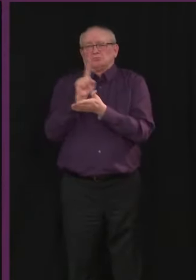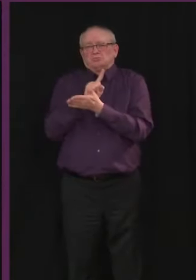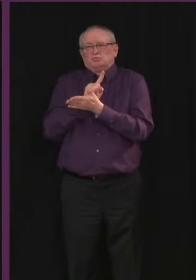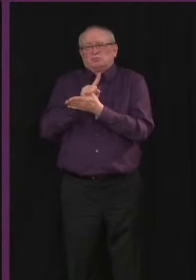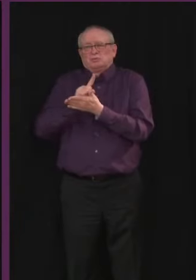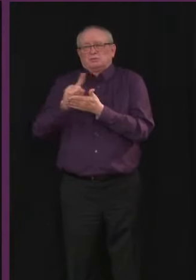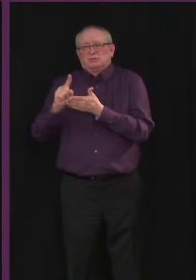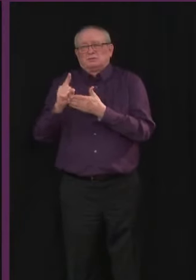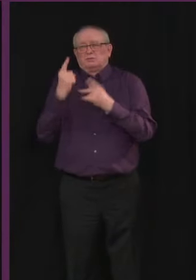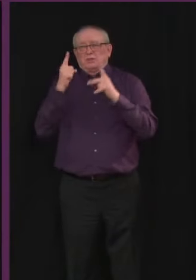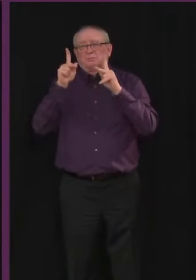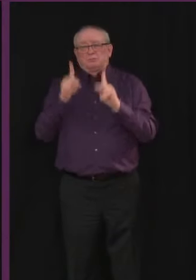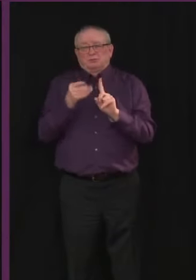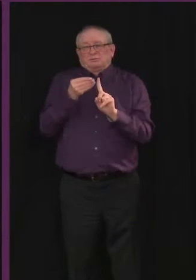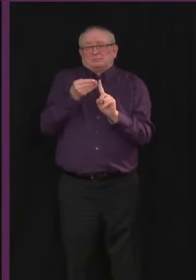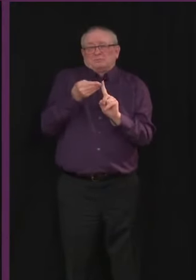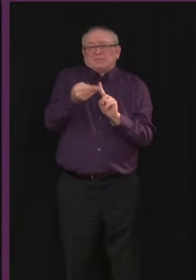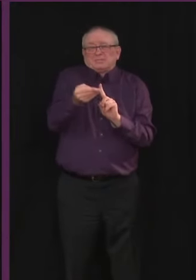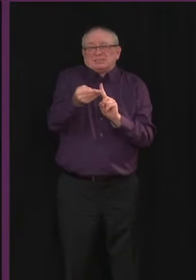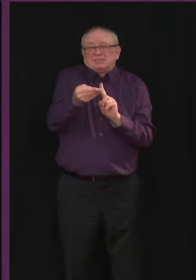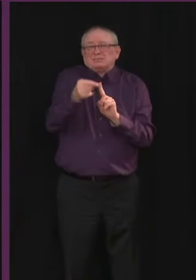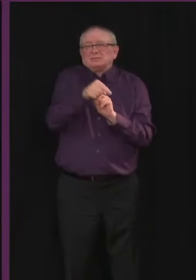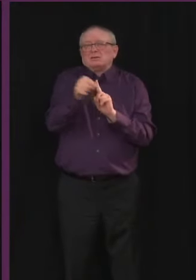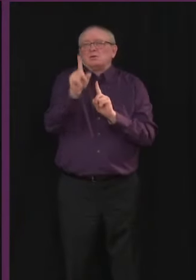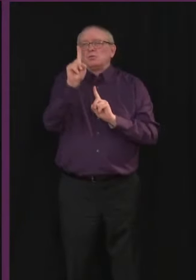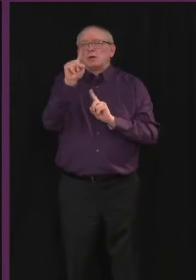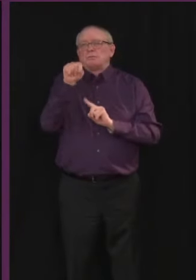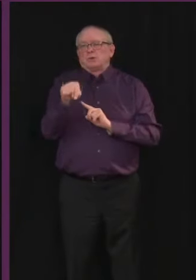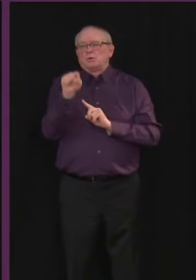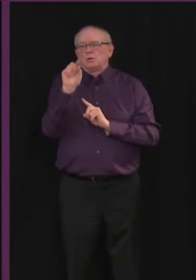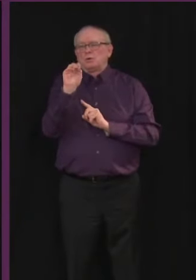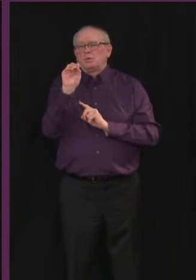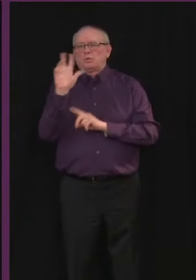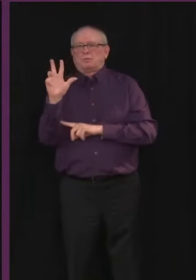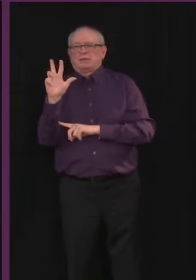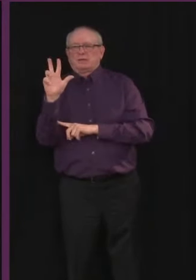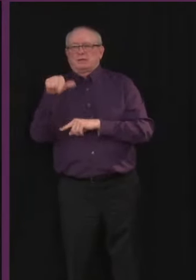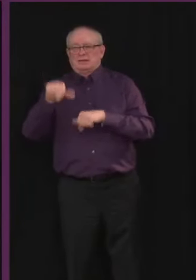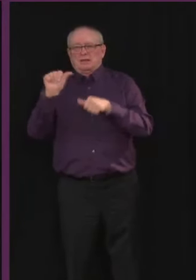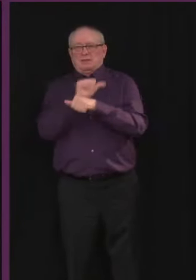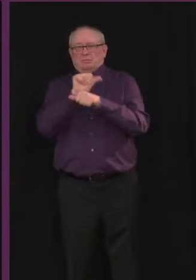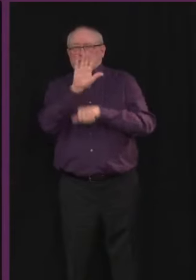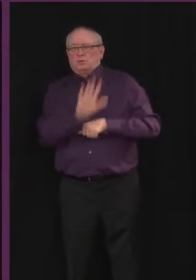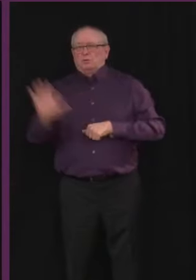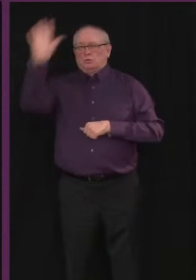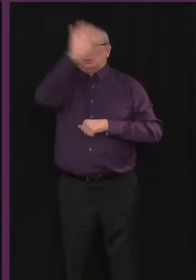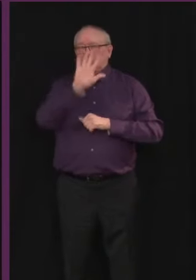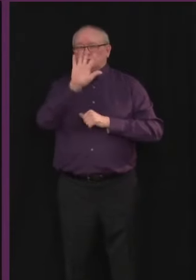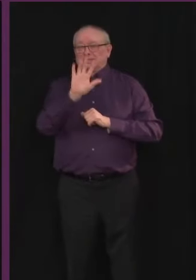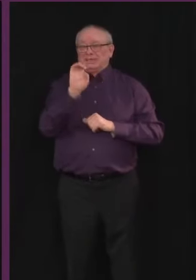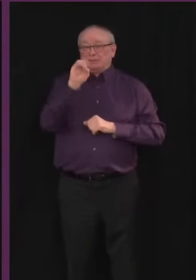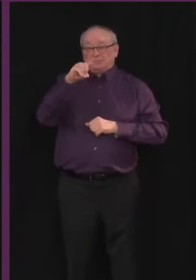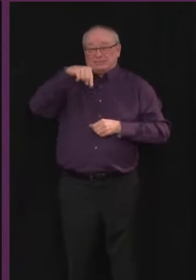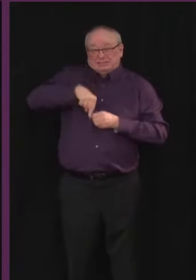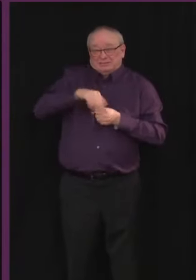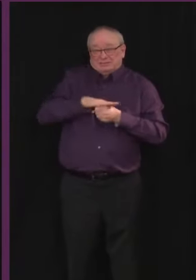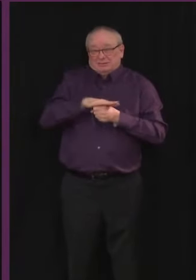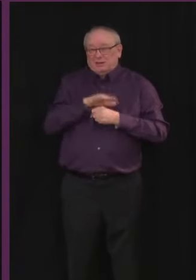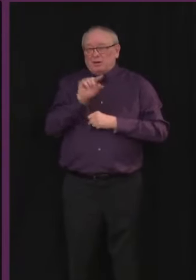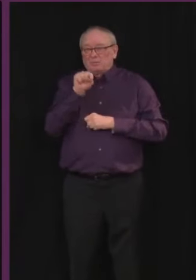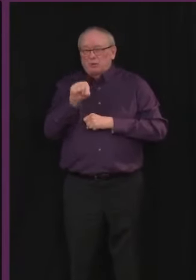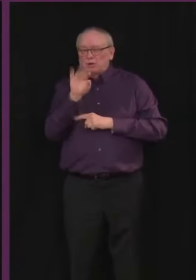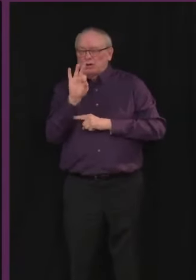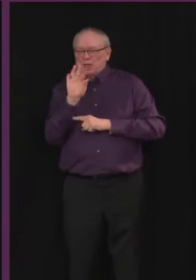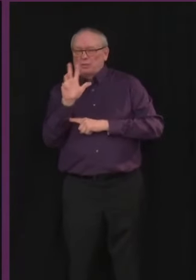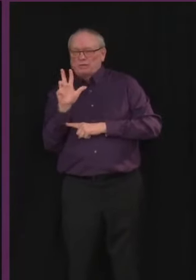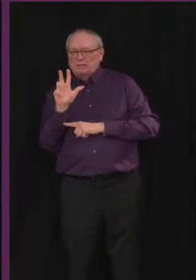includes 0.93 in the Edmonton zone, 0.95 in the Calgary zone, and 1.13 for the rest